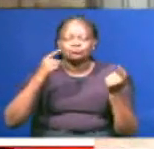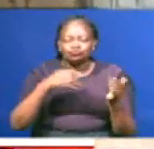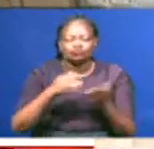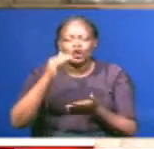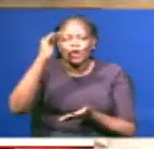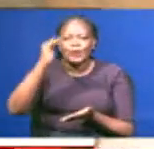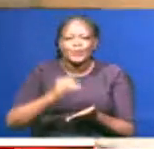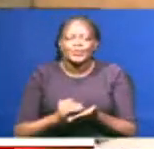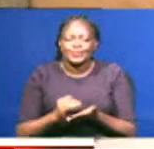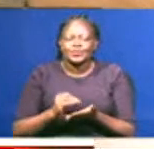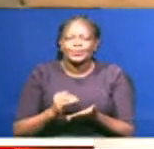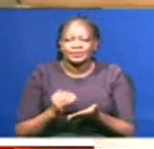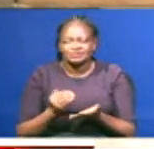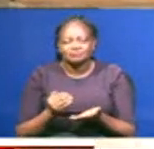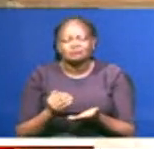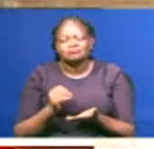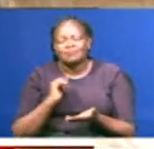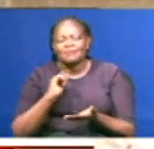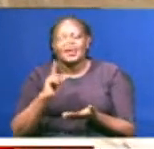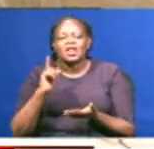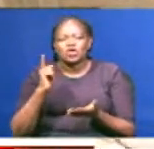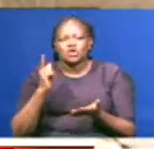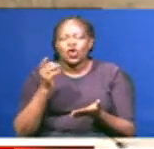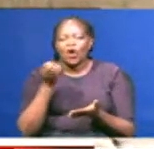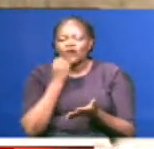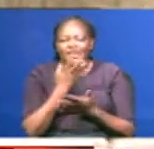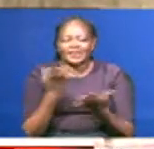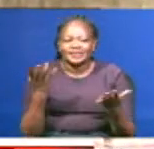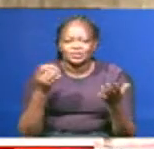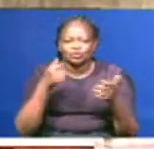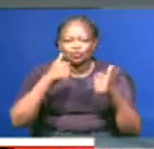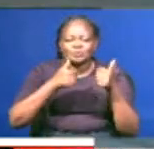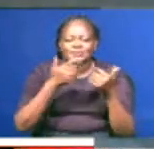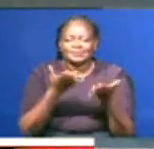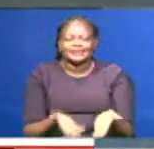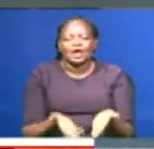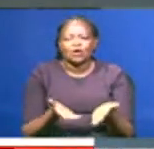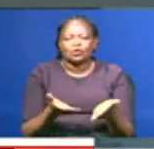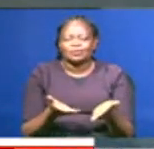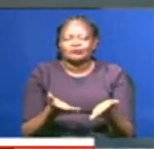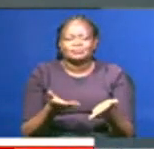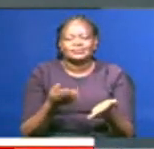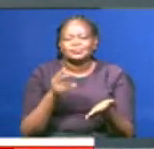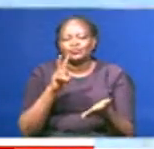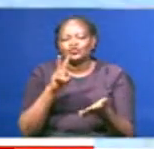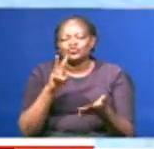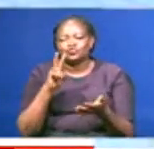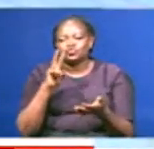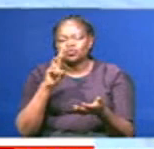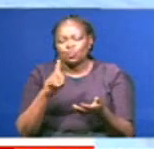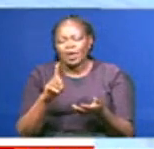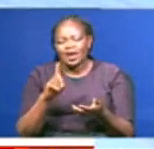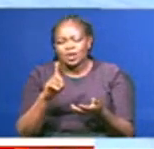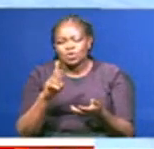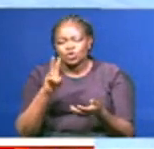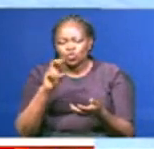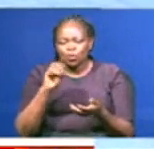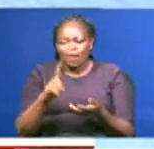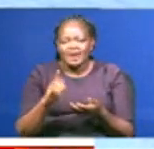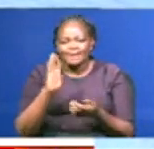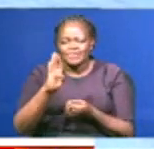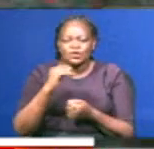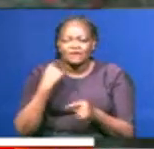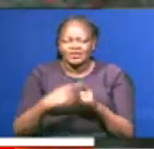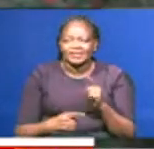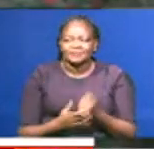high import bill on food commodities, which currently stands at 201 billion shillings per year. So